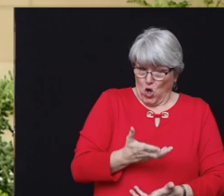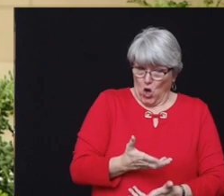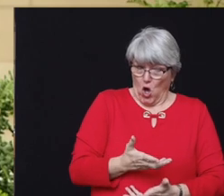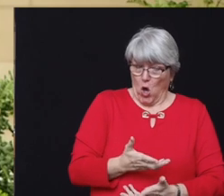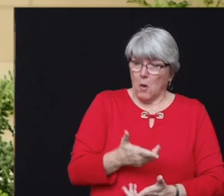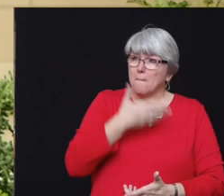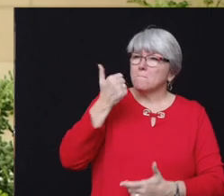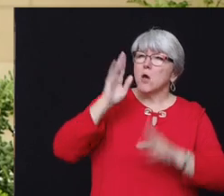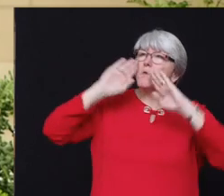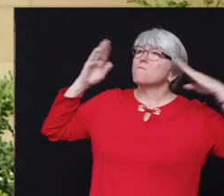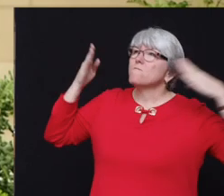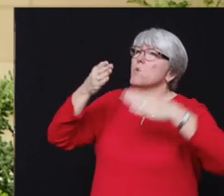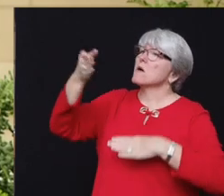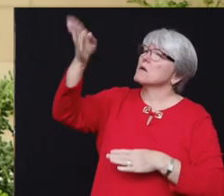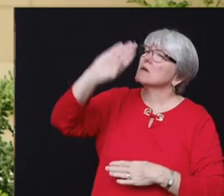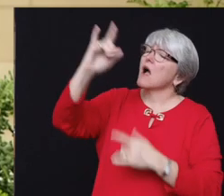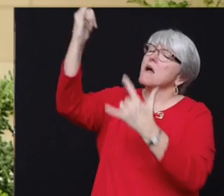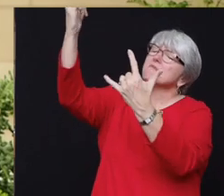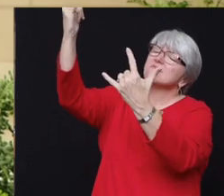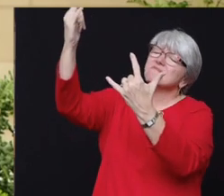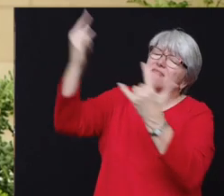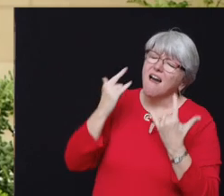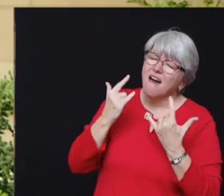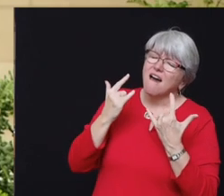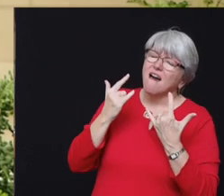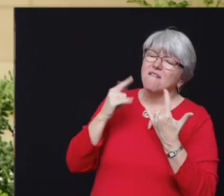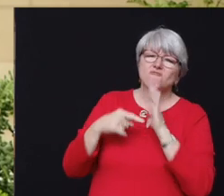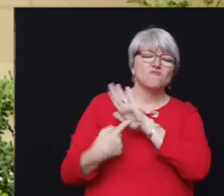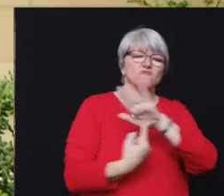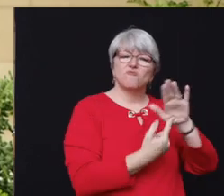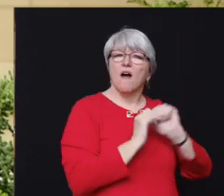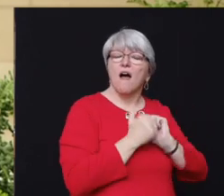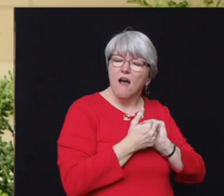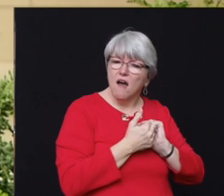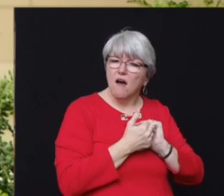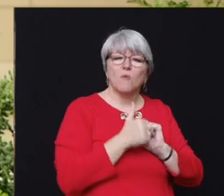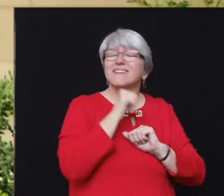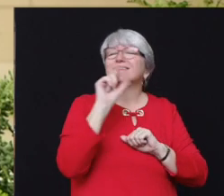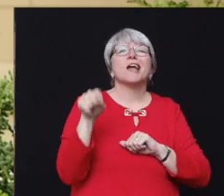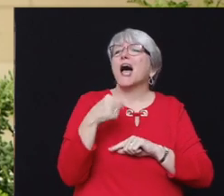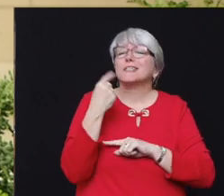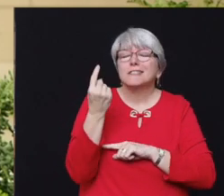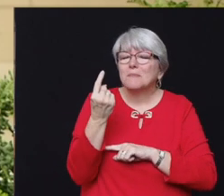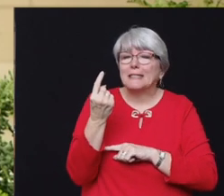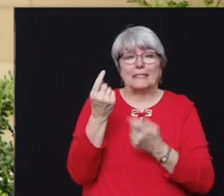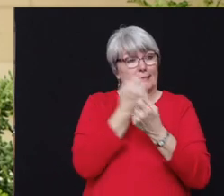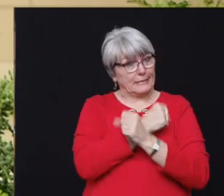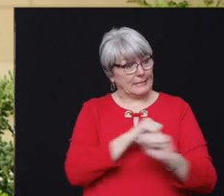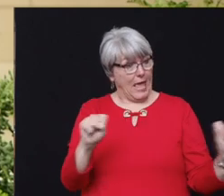greater focus on how God's love is ultimately manifested. Not simply in